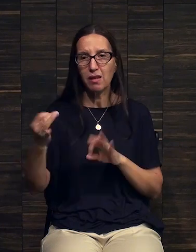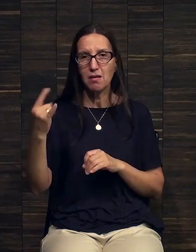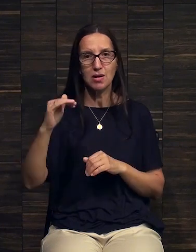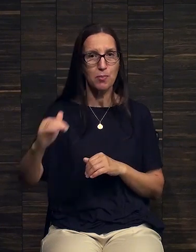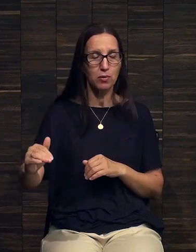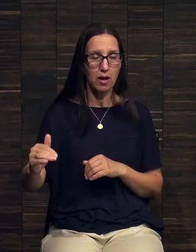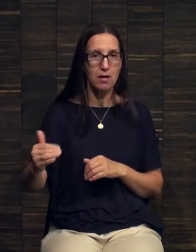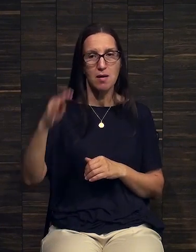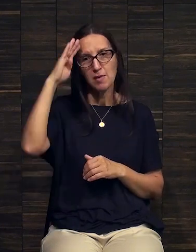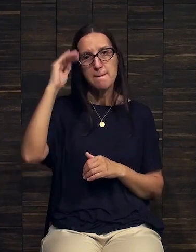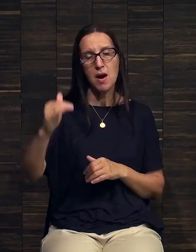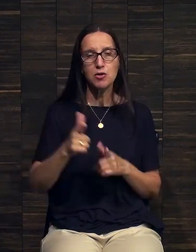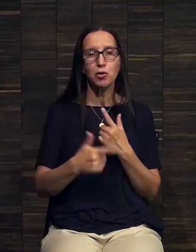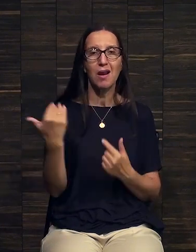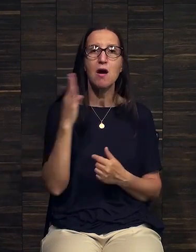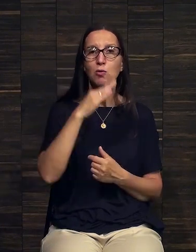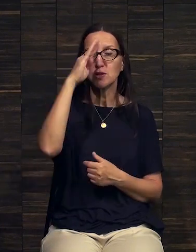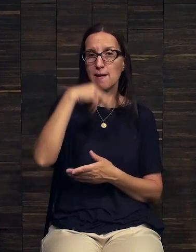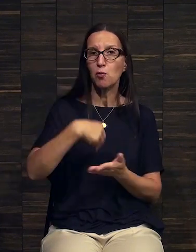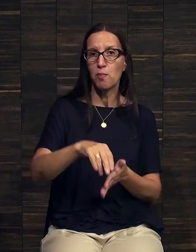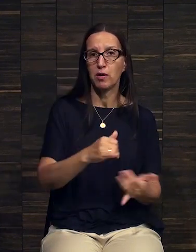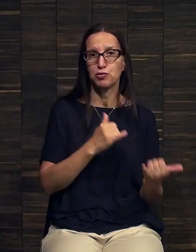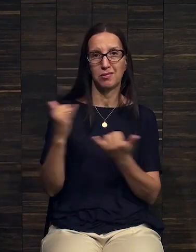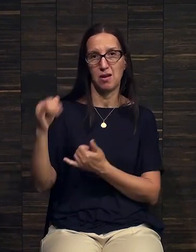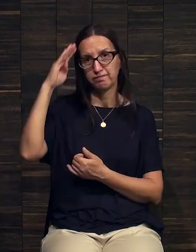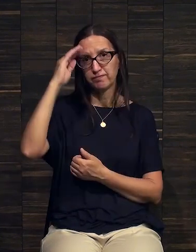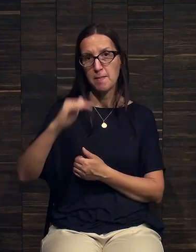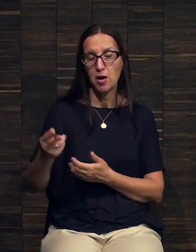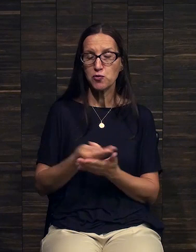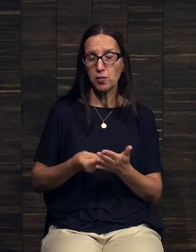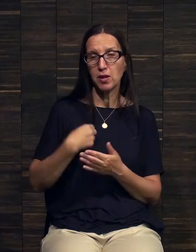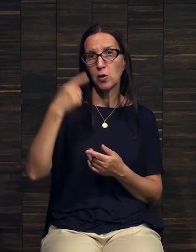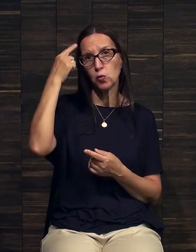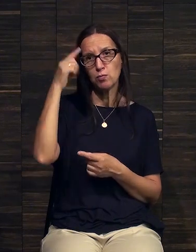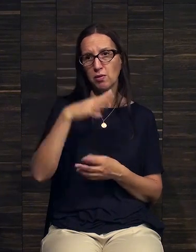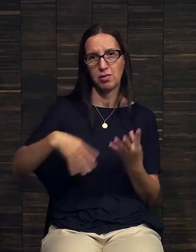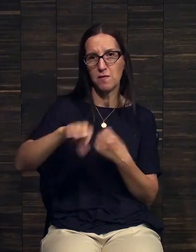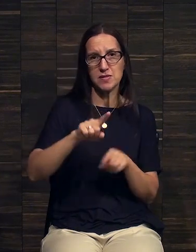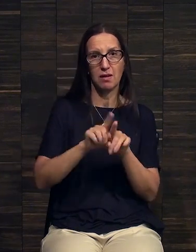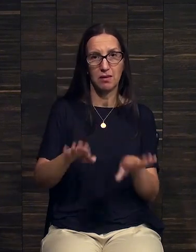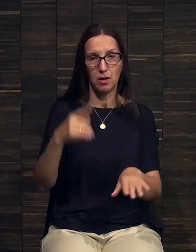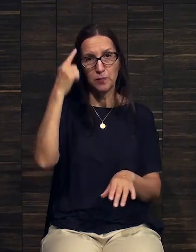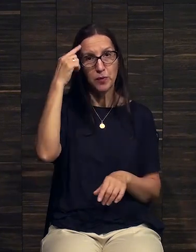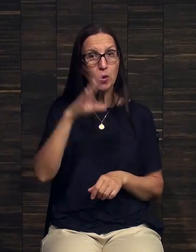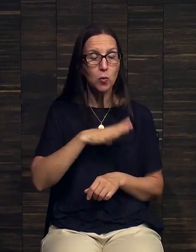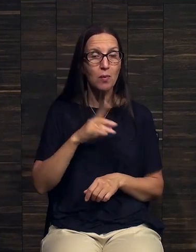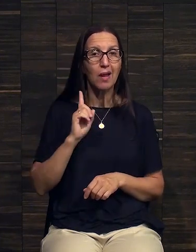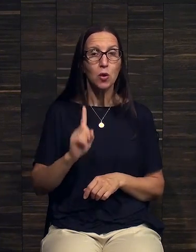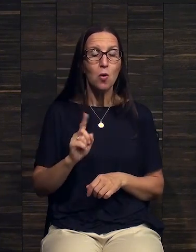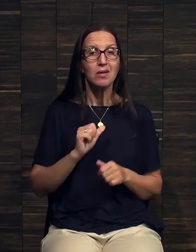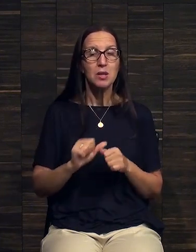described the mentality, the way of thinking of the kid and parents, I'm not sure that this was the